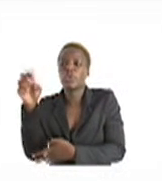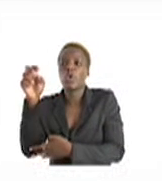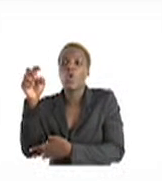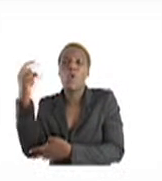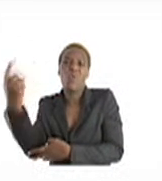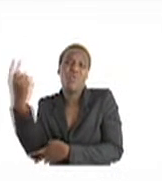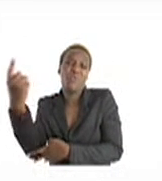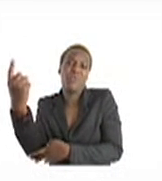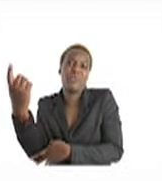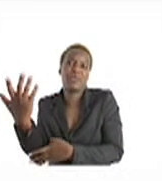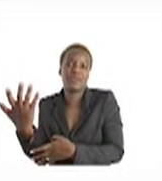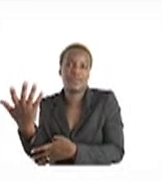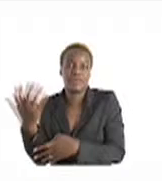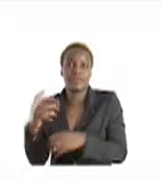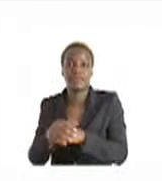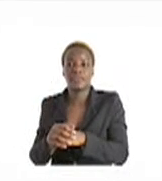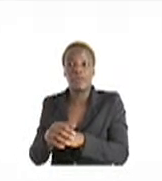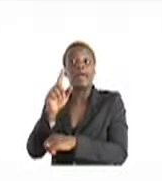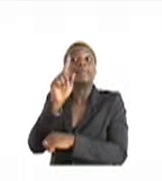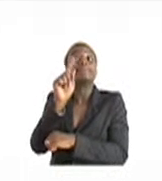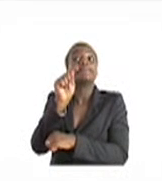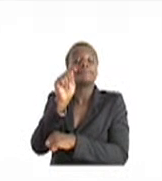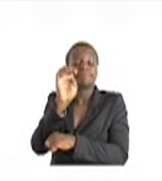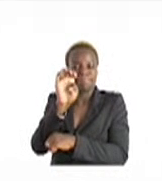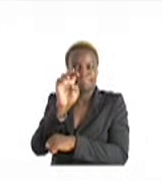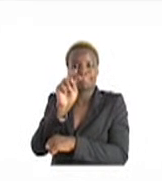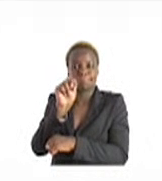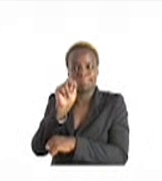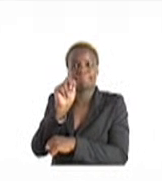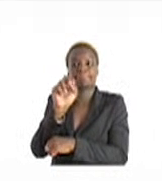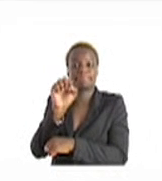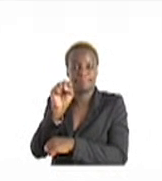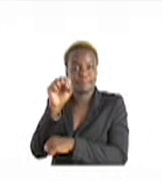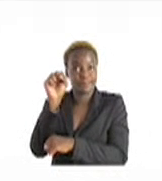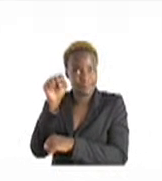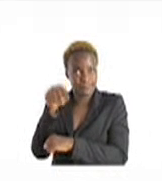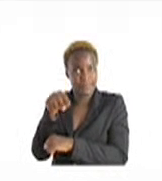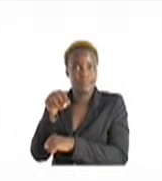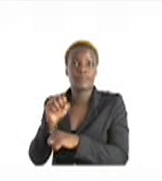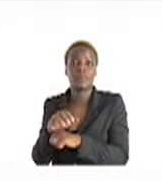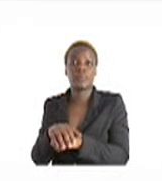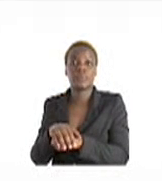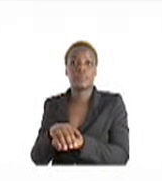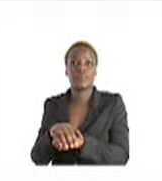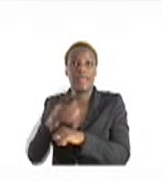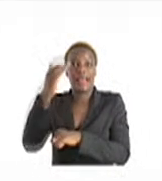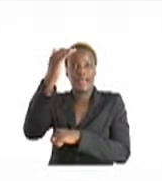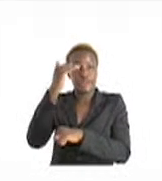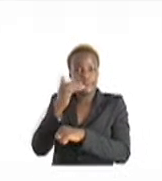so we write the 10th. All right, let's go down to 67.